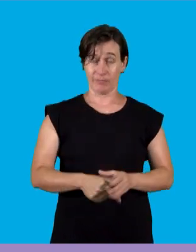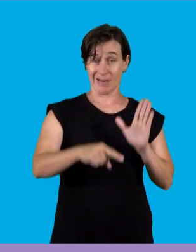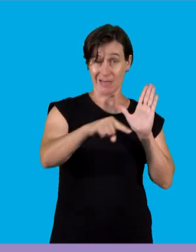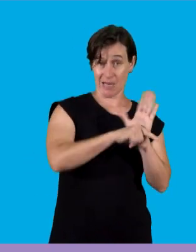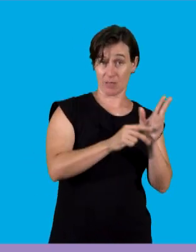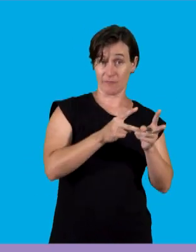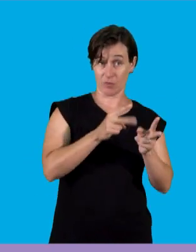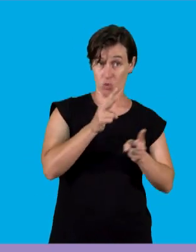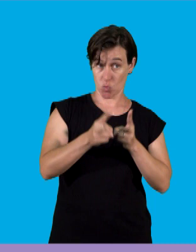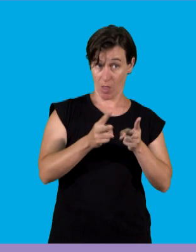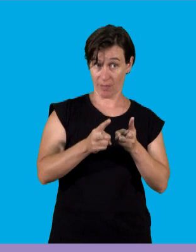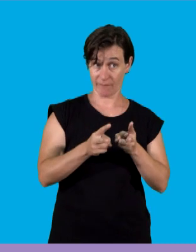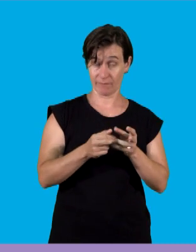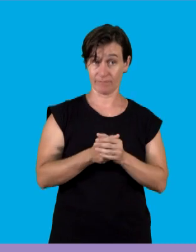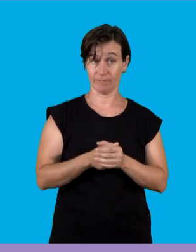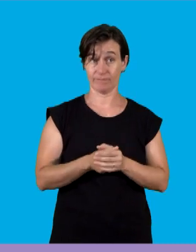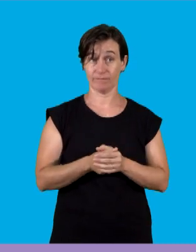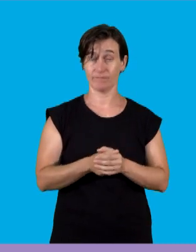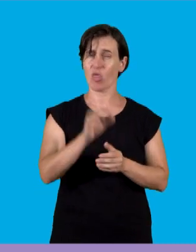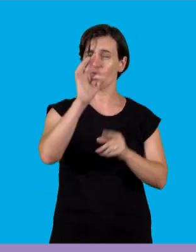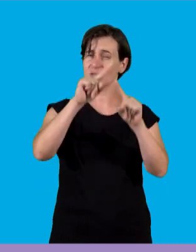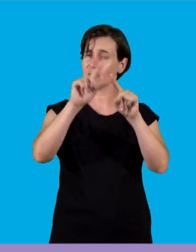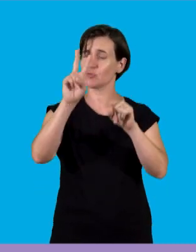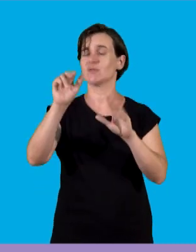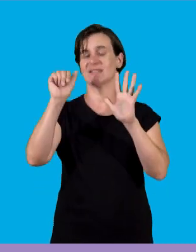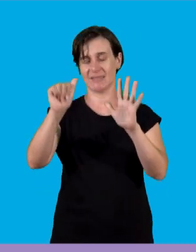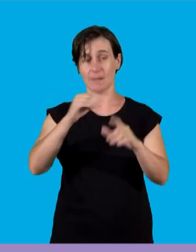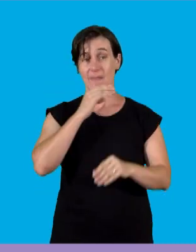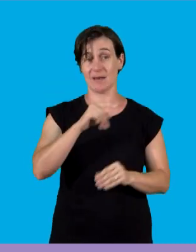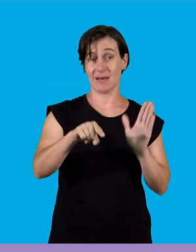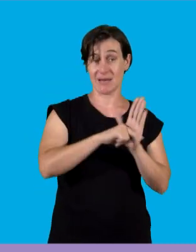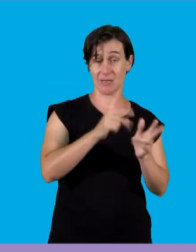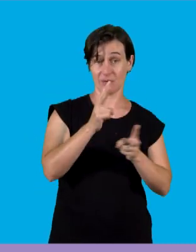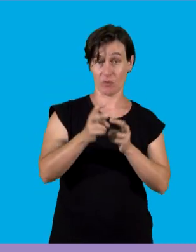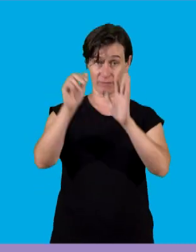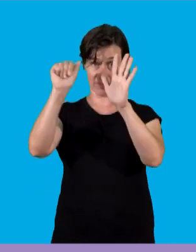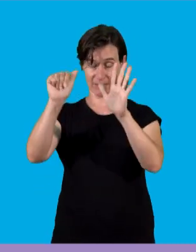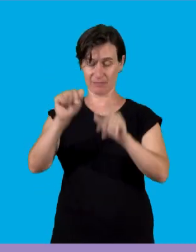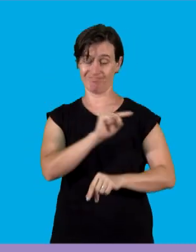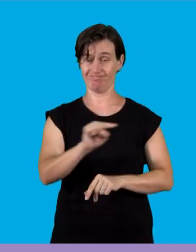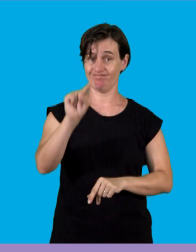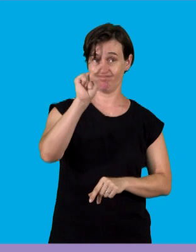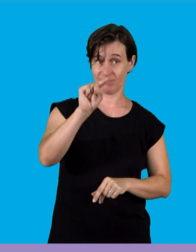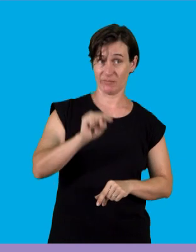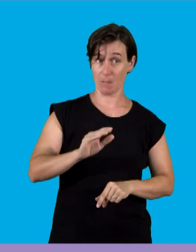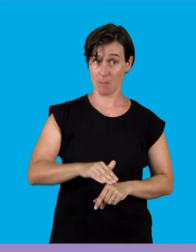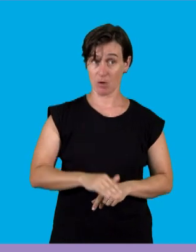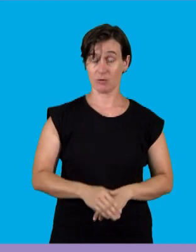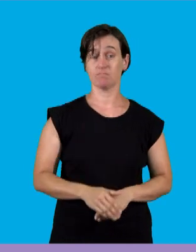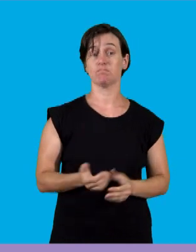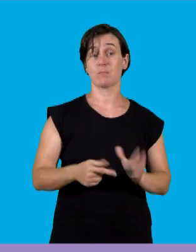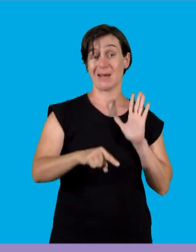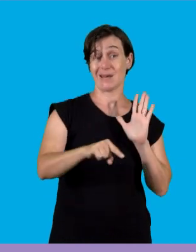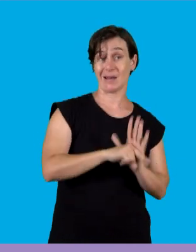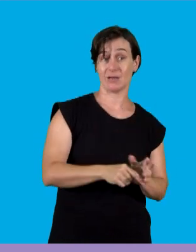negative 12, and in the numerator 3 times 2 is 6, and in the denominator negative